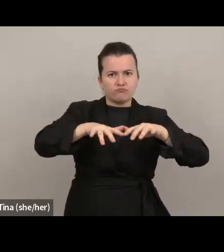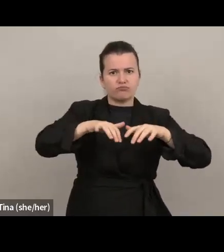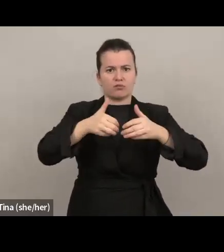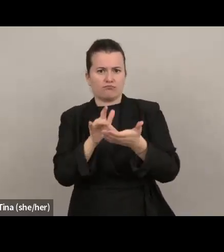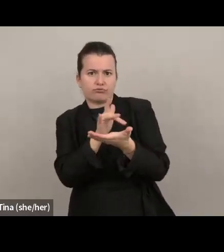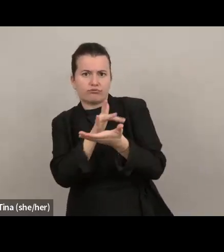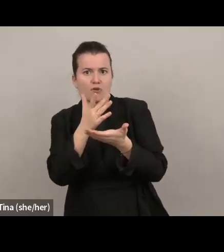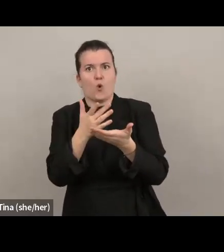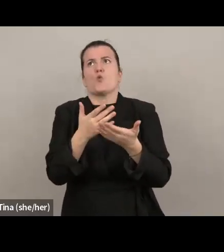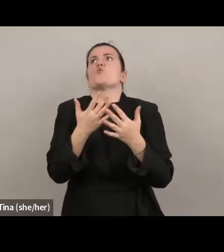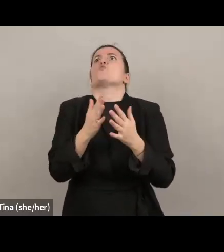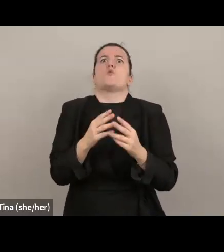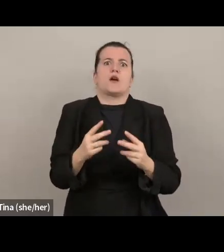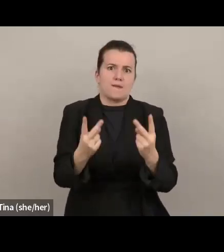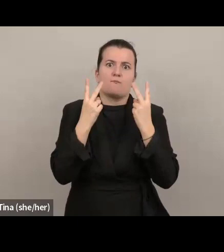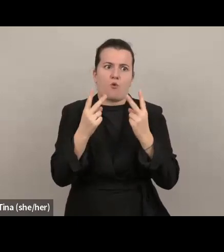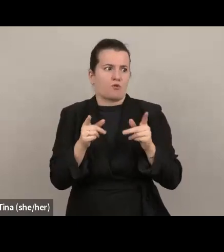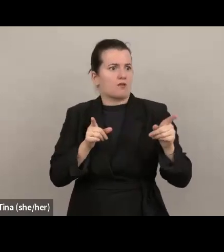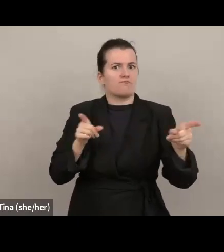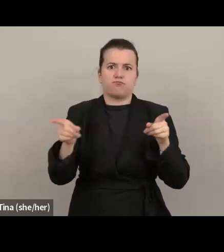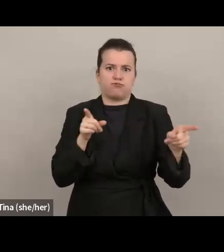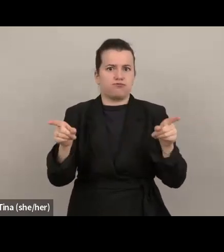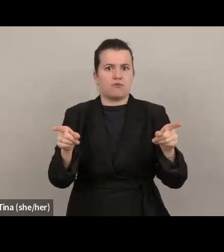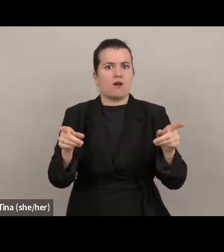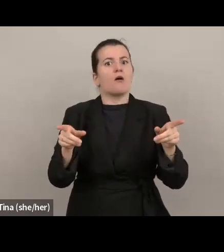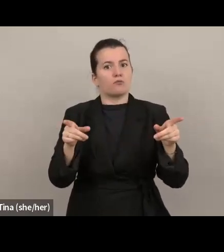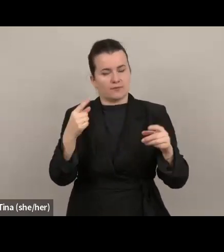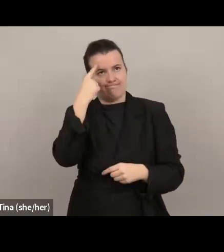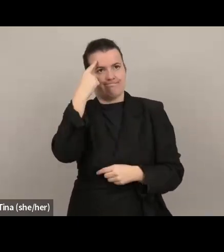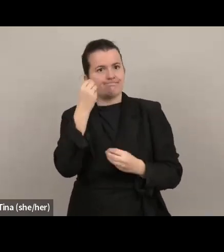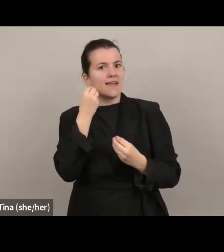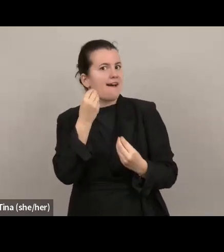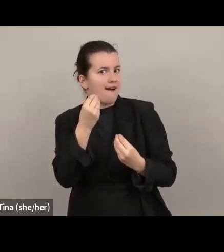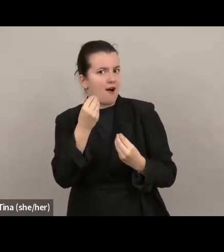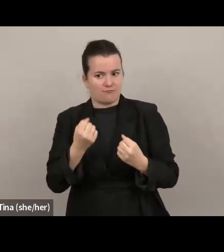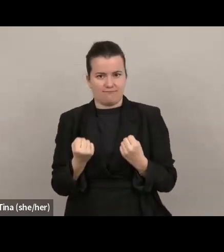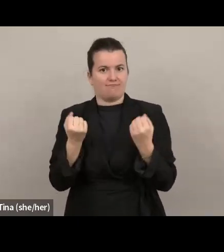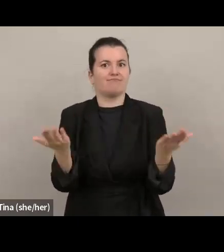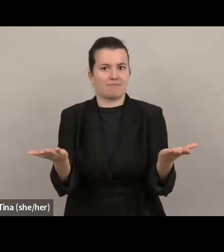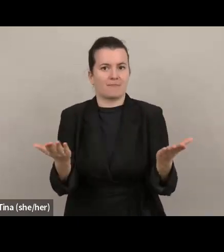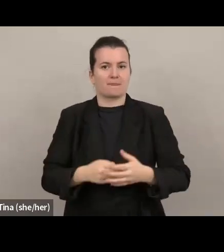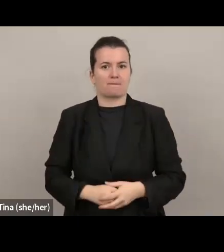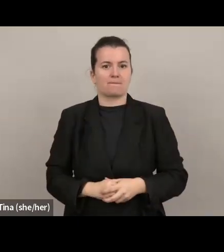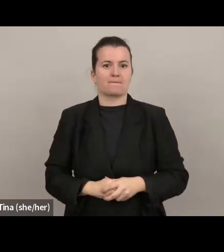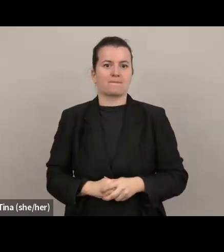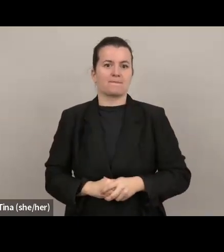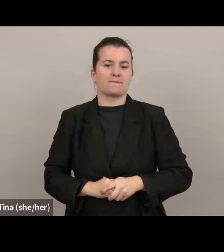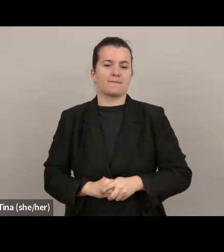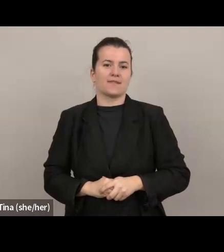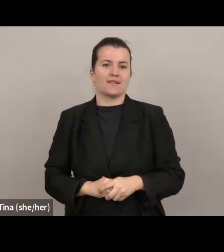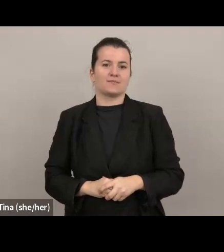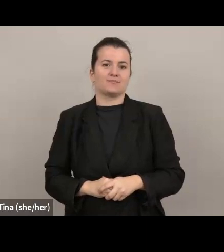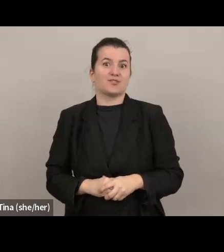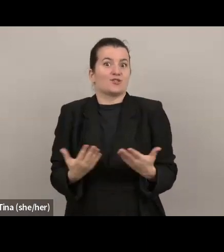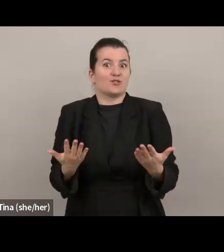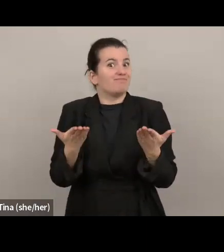important to consider these and how they play out. So in part, we feel that this is an important